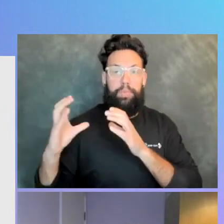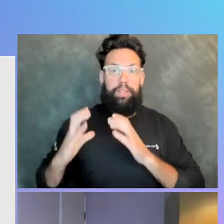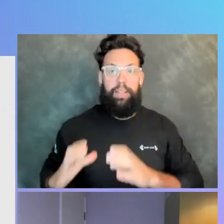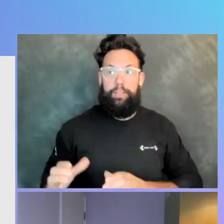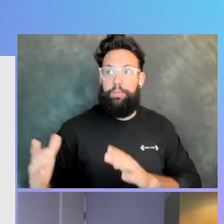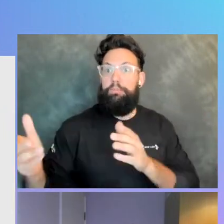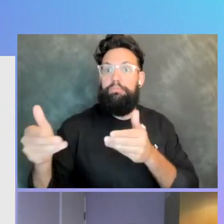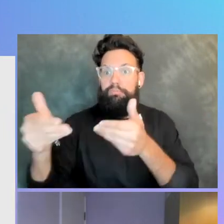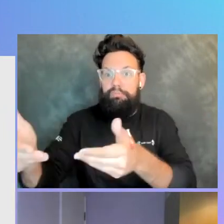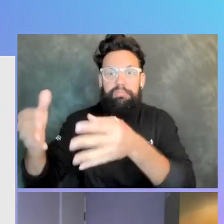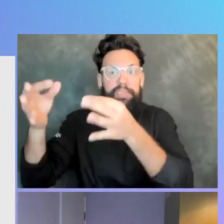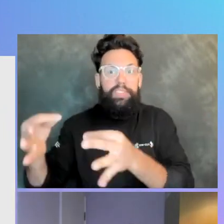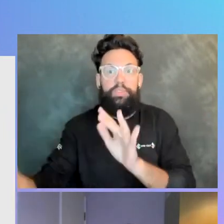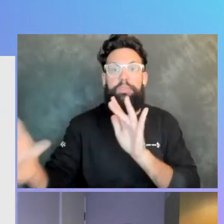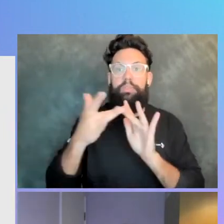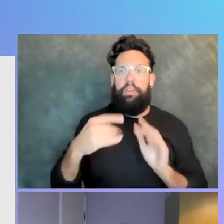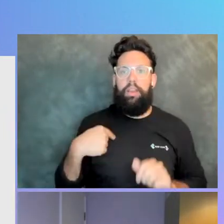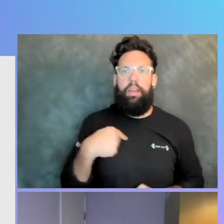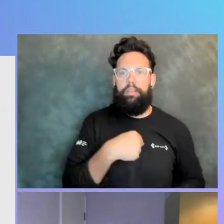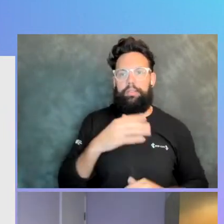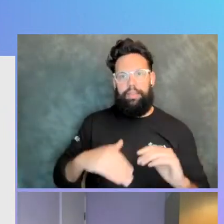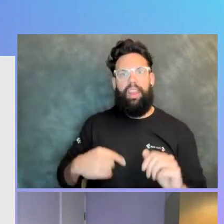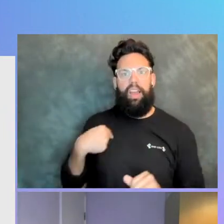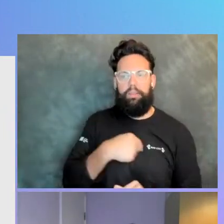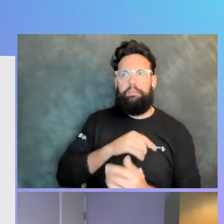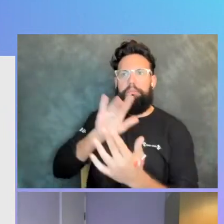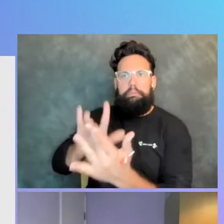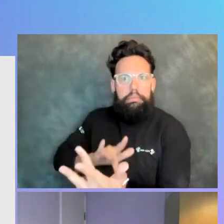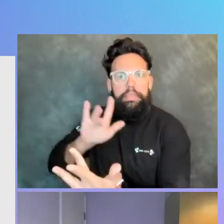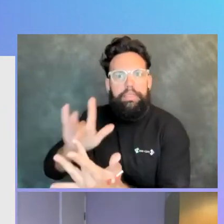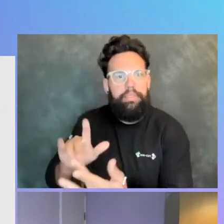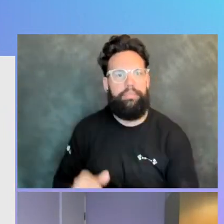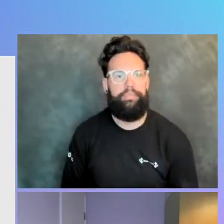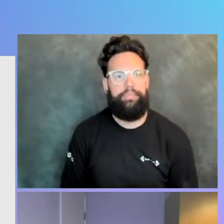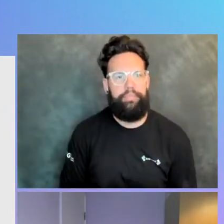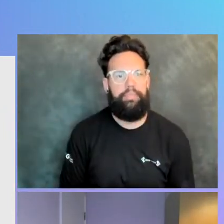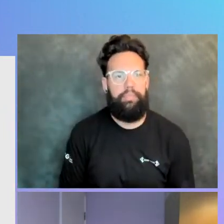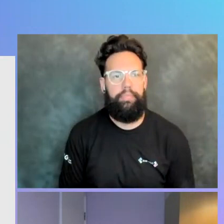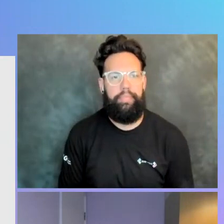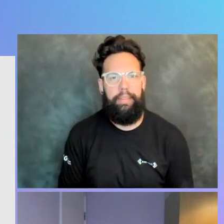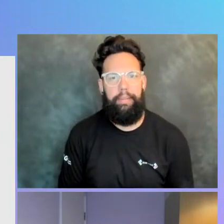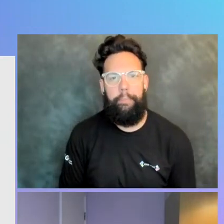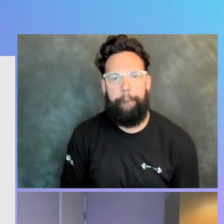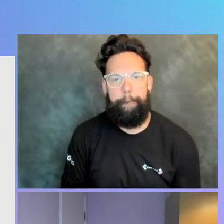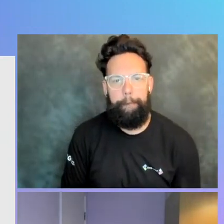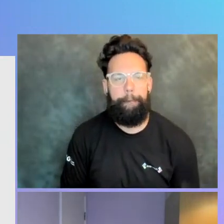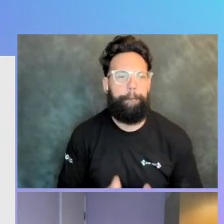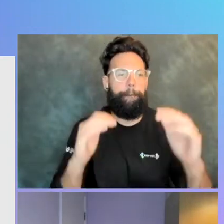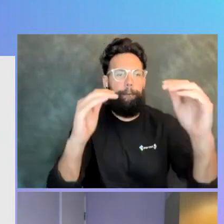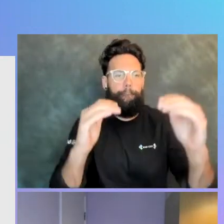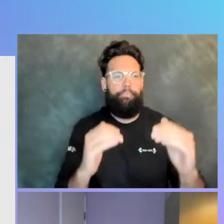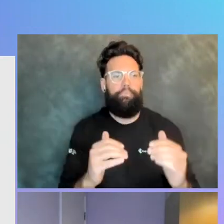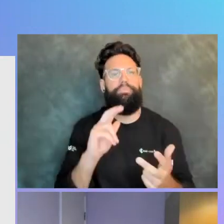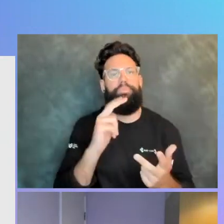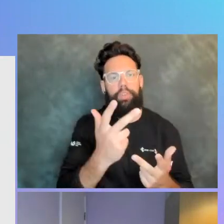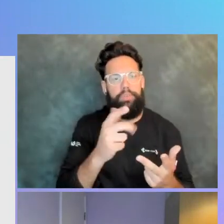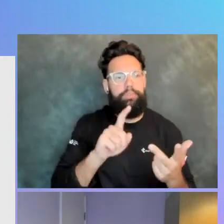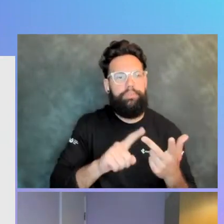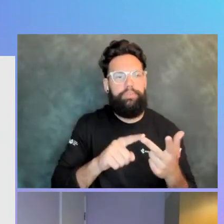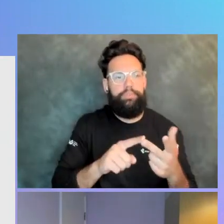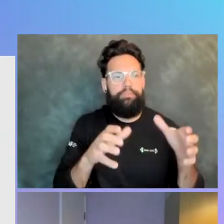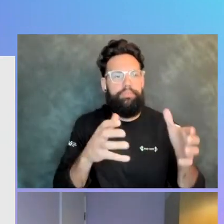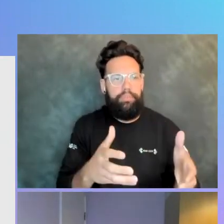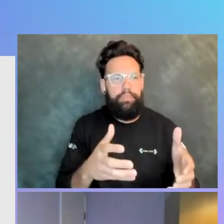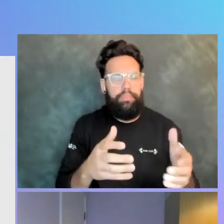case. So we also capture the opportunities of a client mentioning any accessibility needs as part of general contact